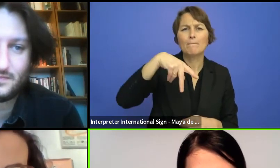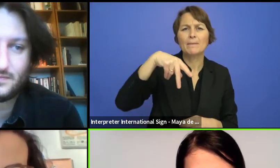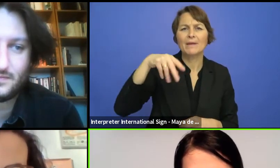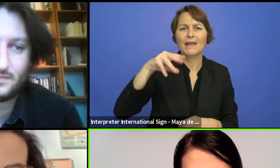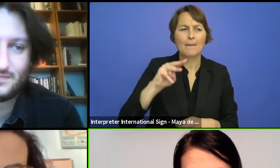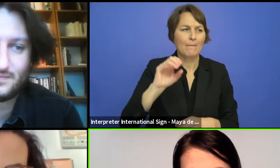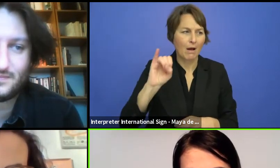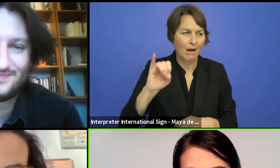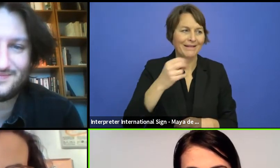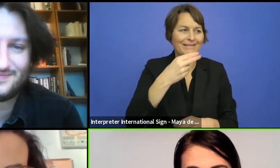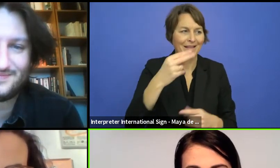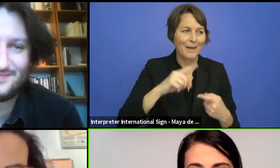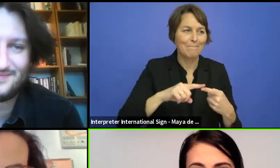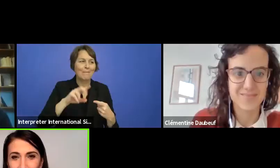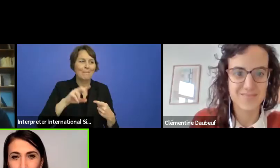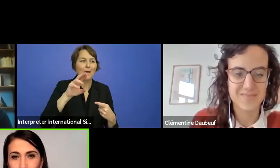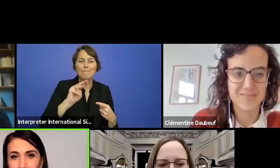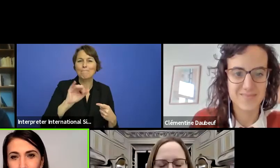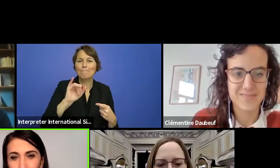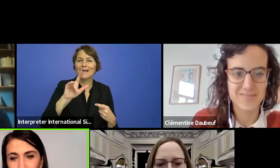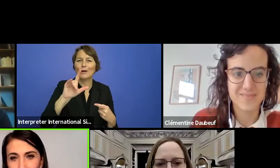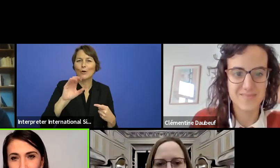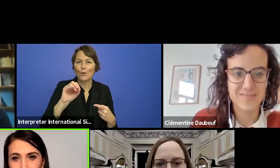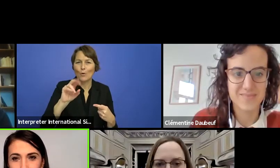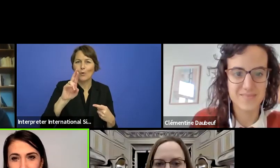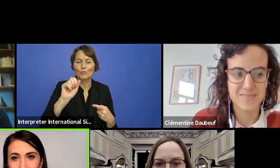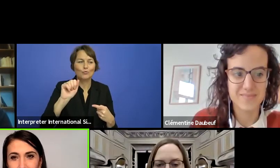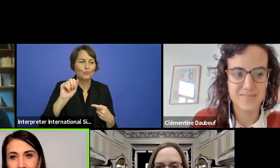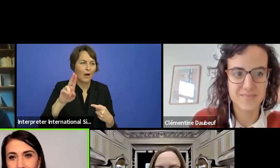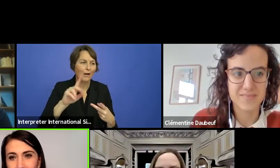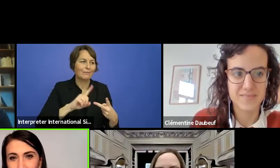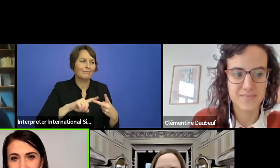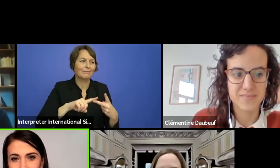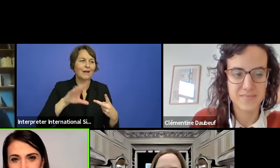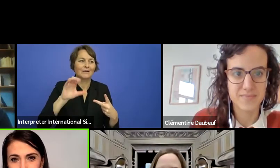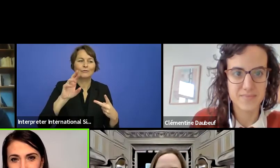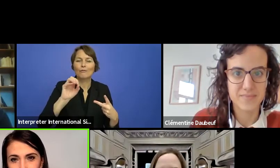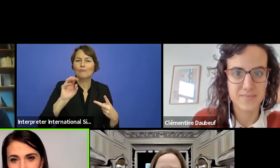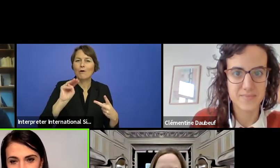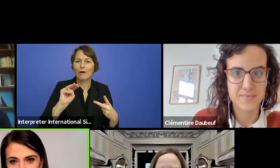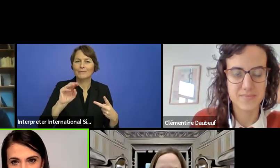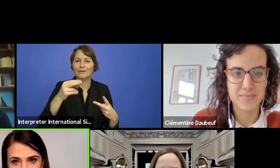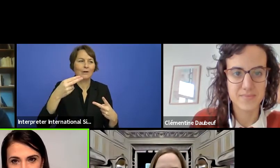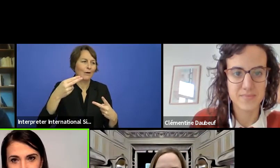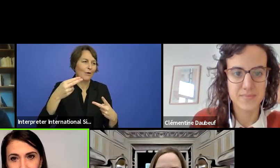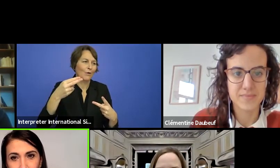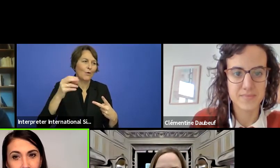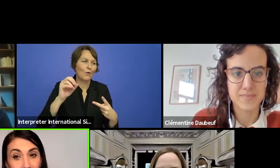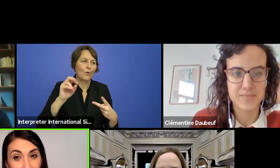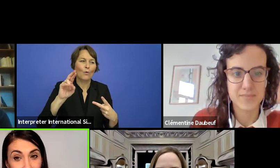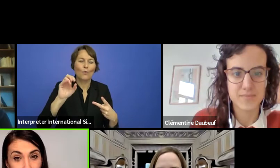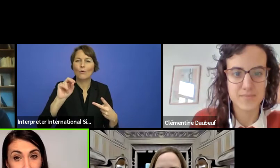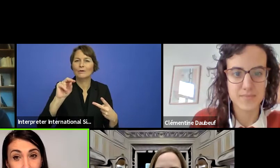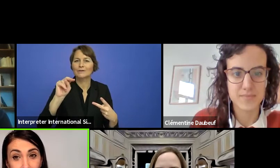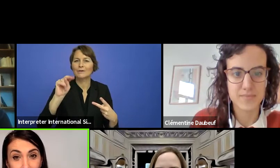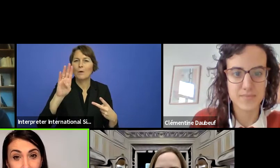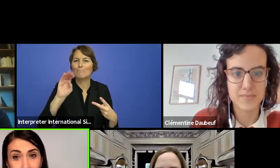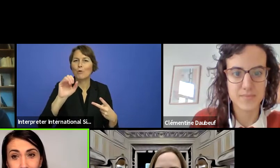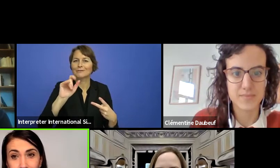Welcome. And before this, we would like also to inform the participants from the guest list and on the live